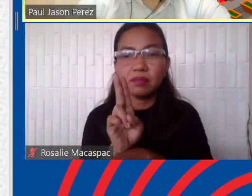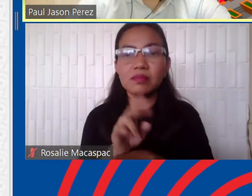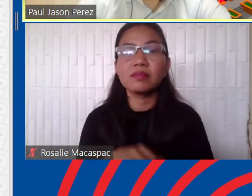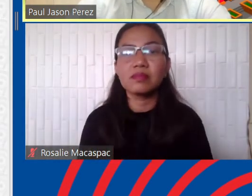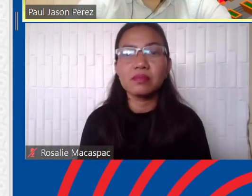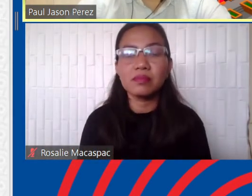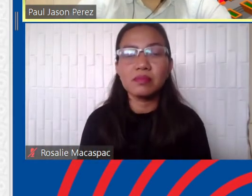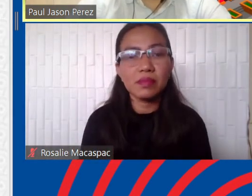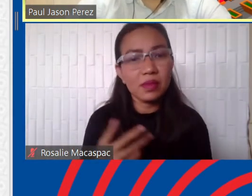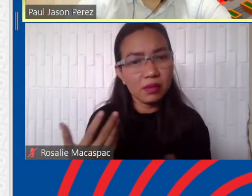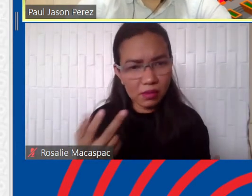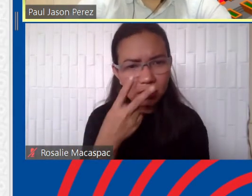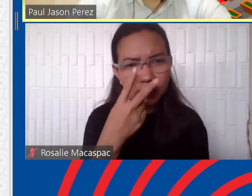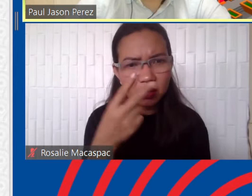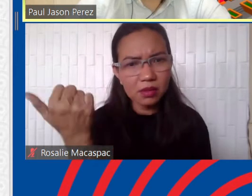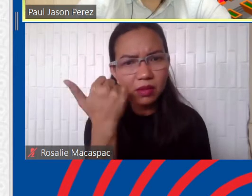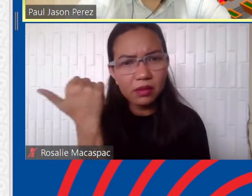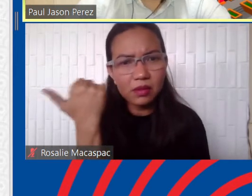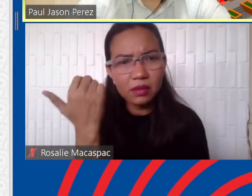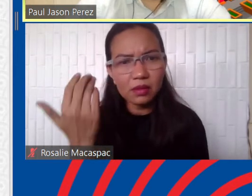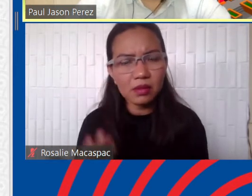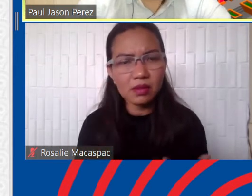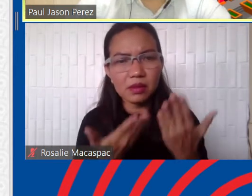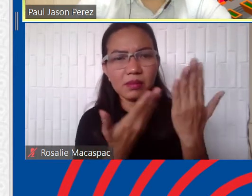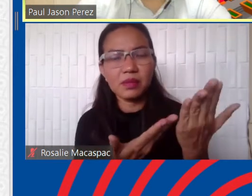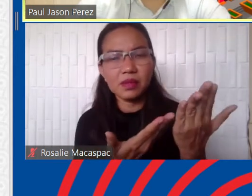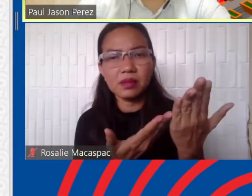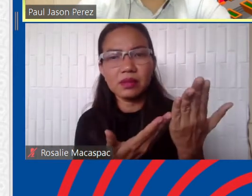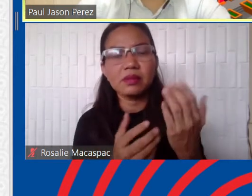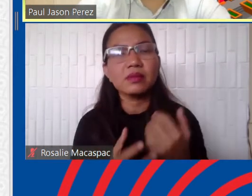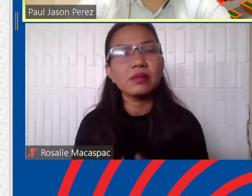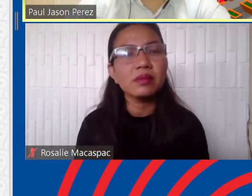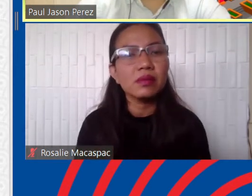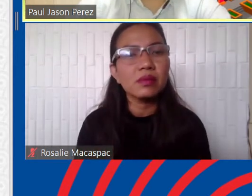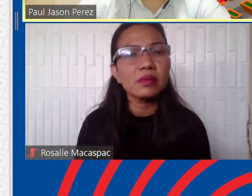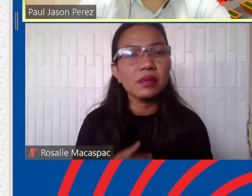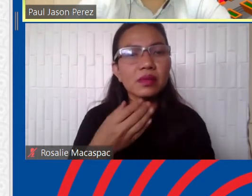Let's see kung merong nag-submit ng data set.